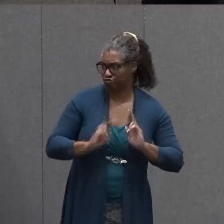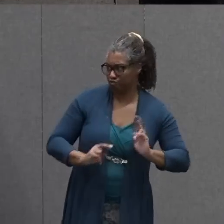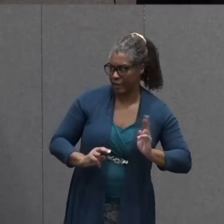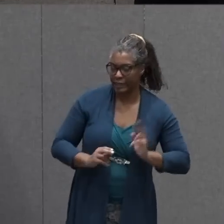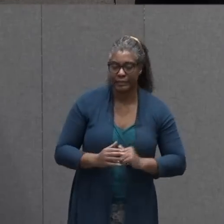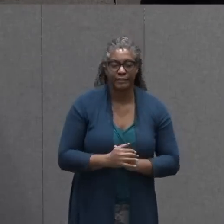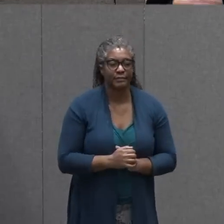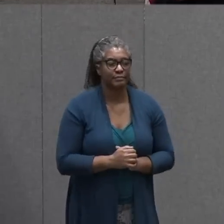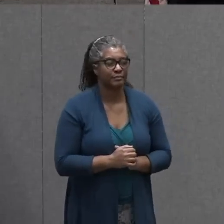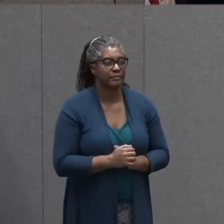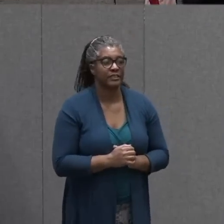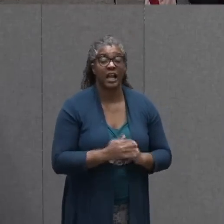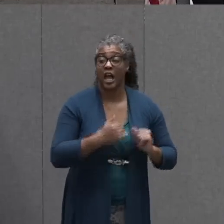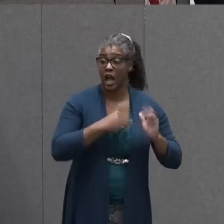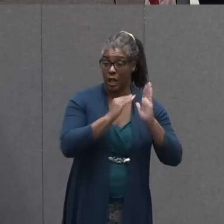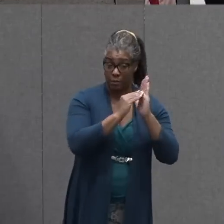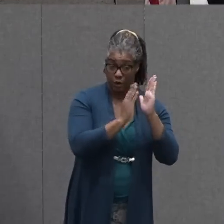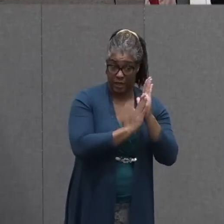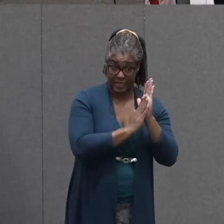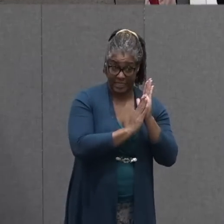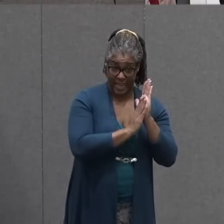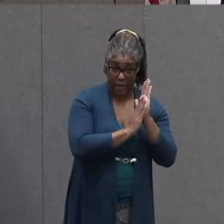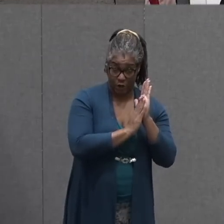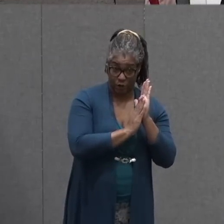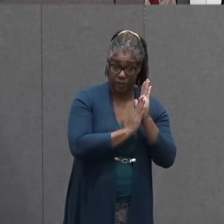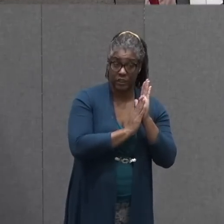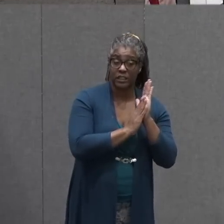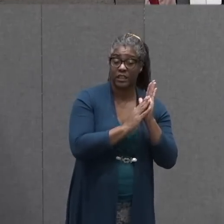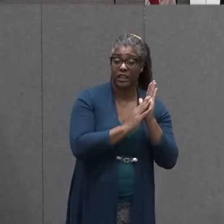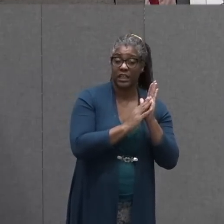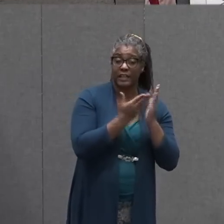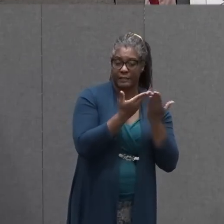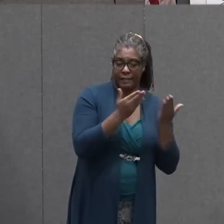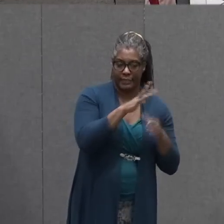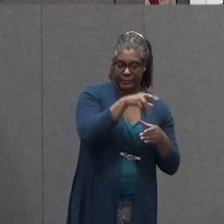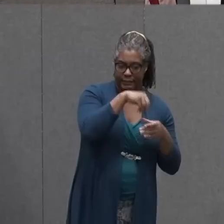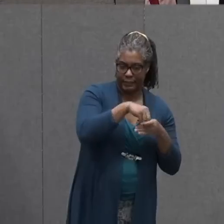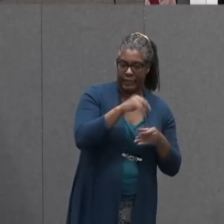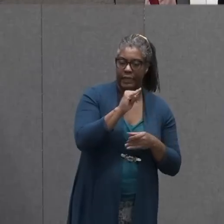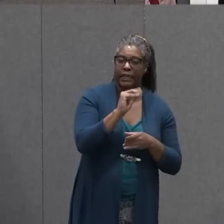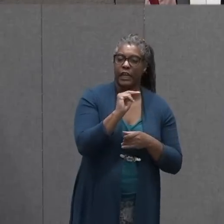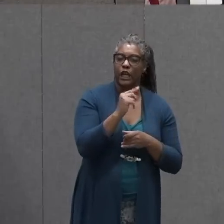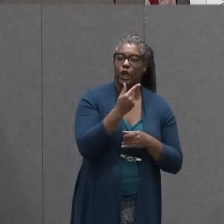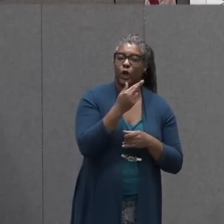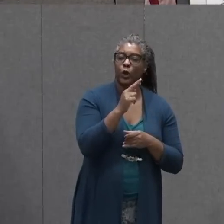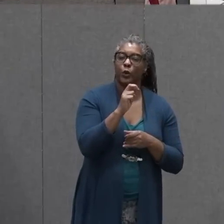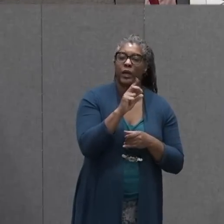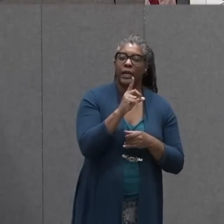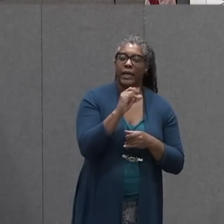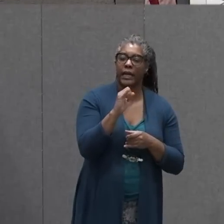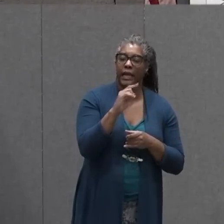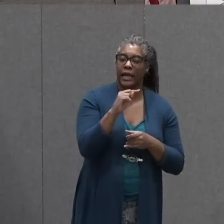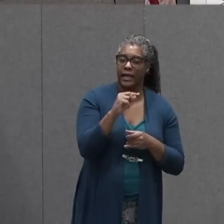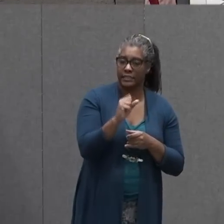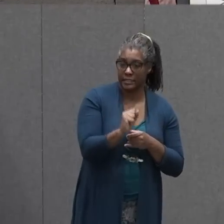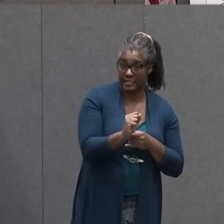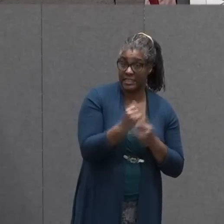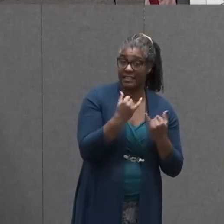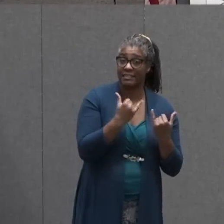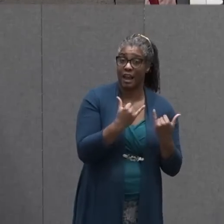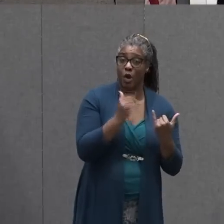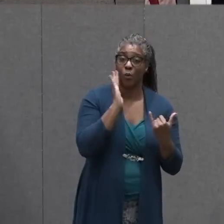ingredients and I measured them out for you. So I'm going to do step by step. So Okay. our first step